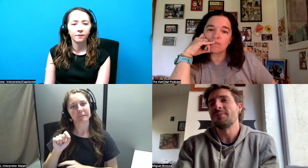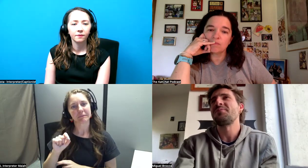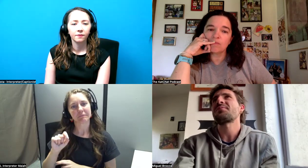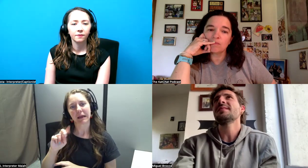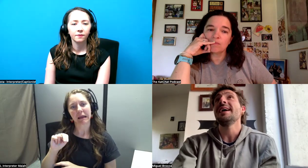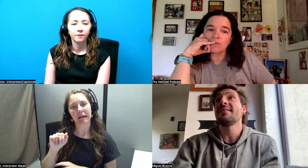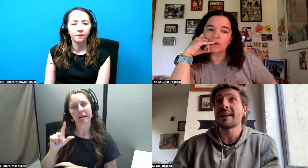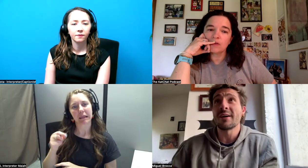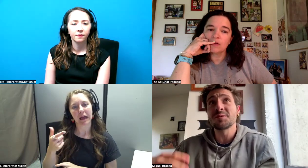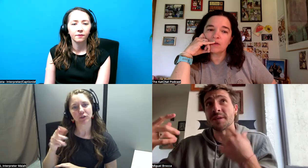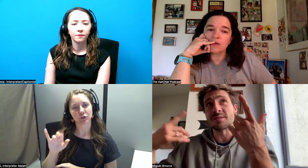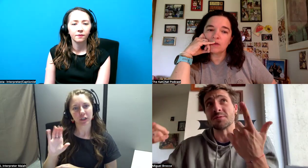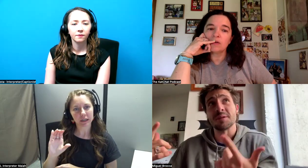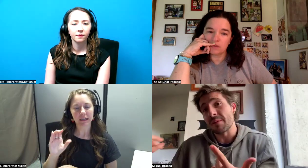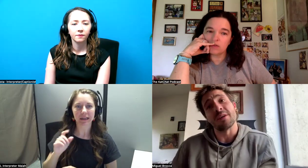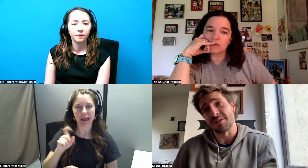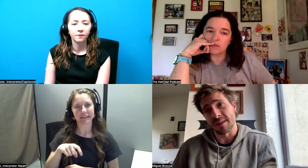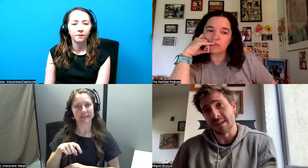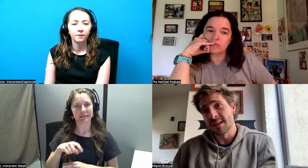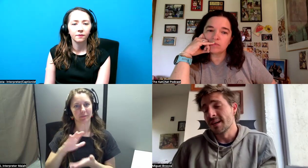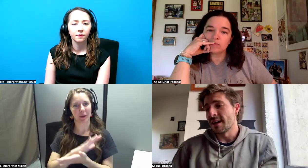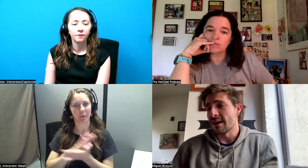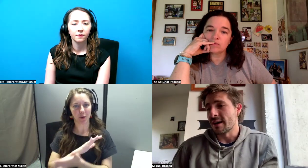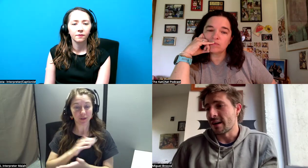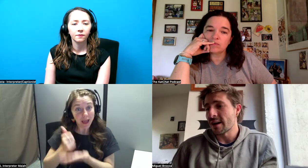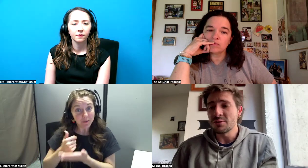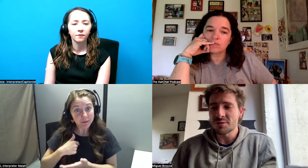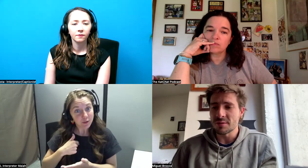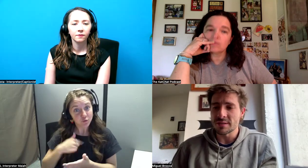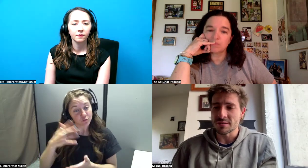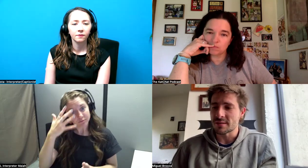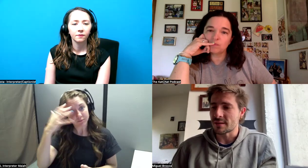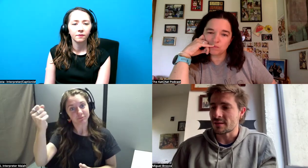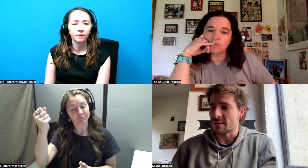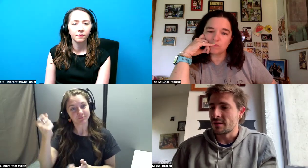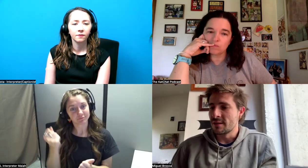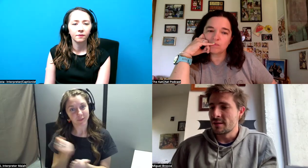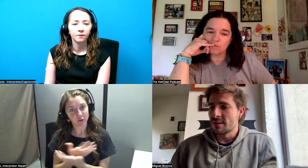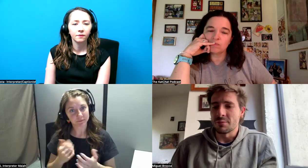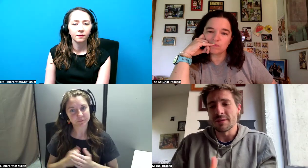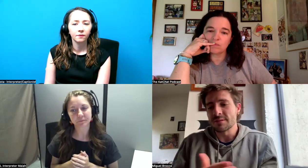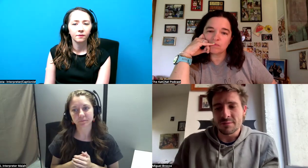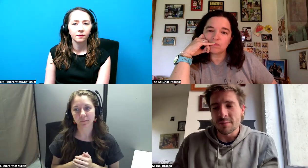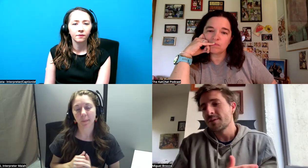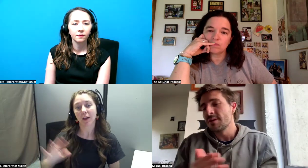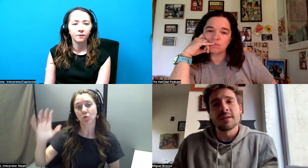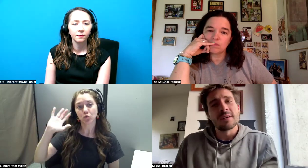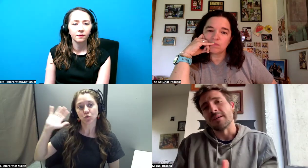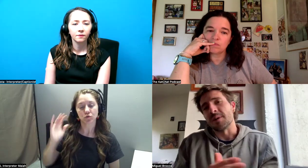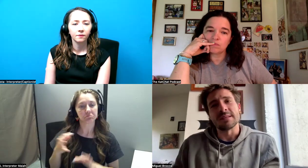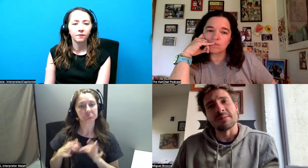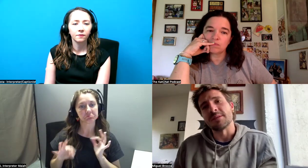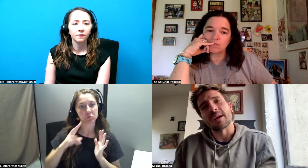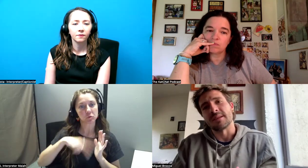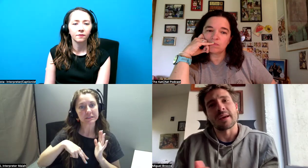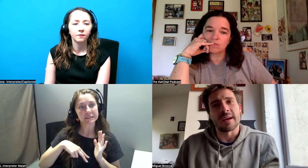you know, and that helps me to remember everything. I usually just read the script as